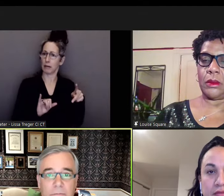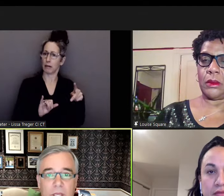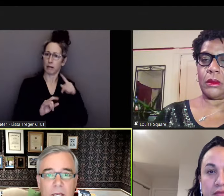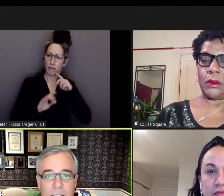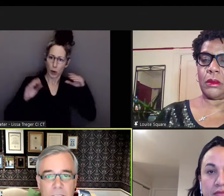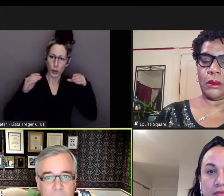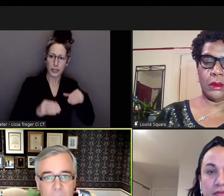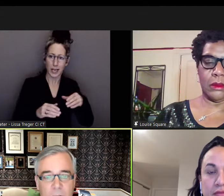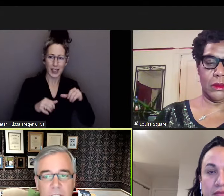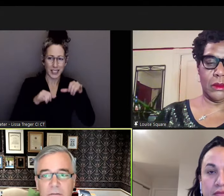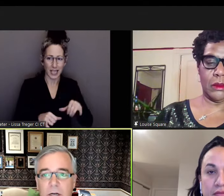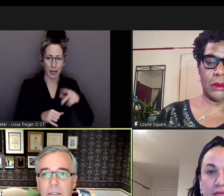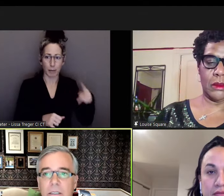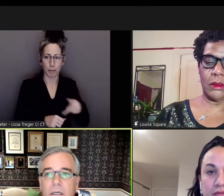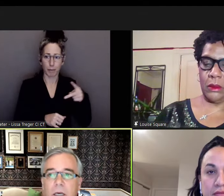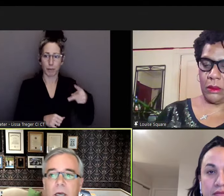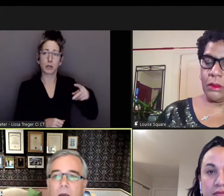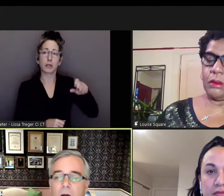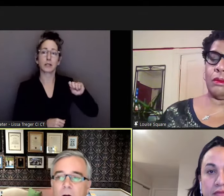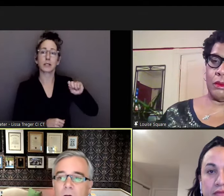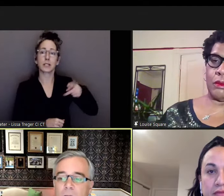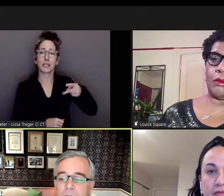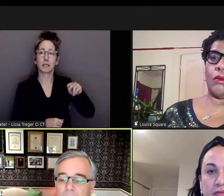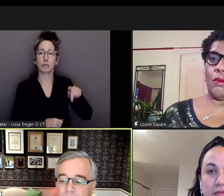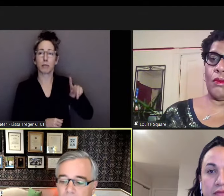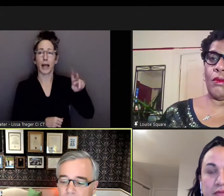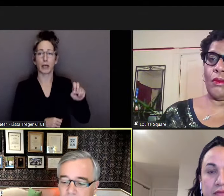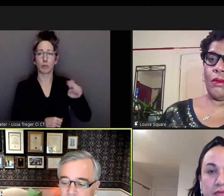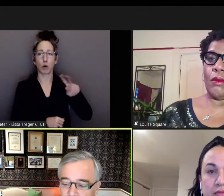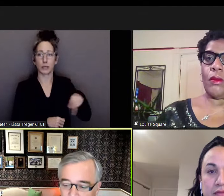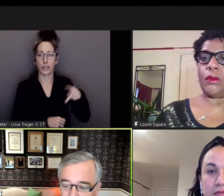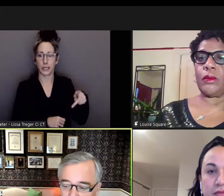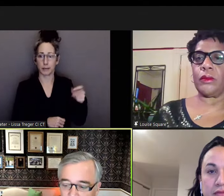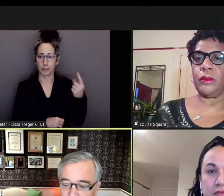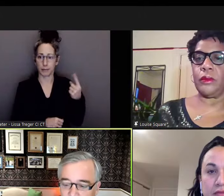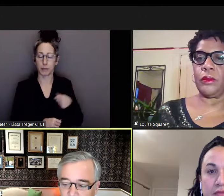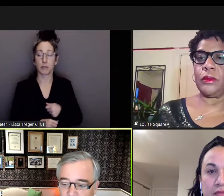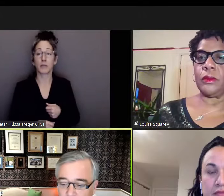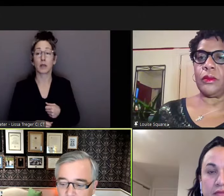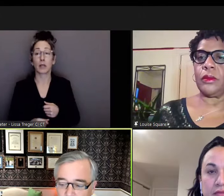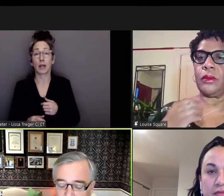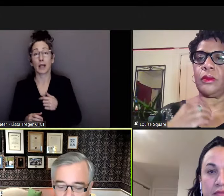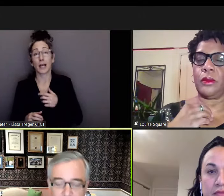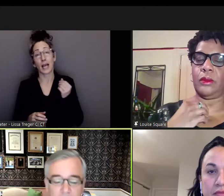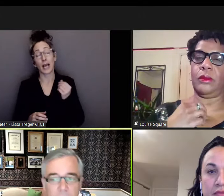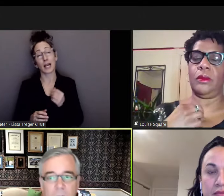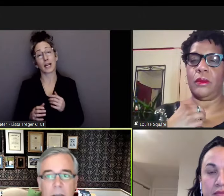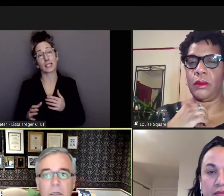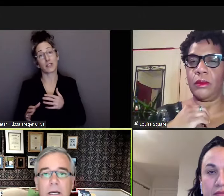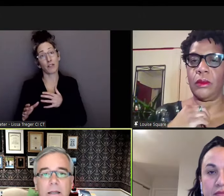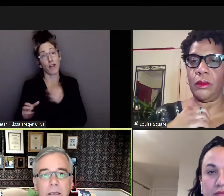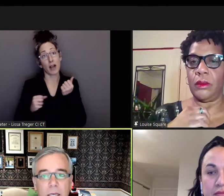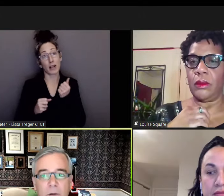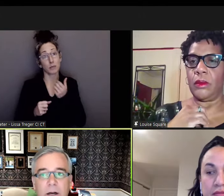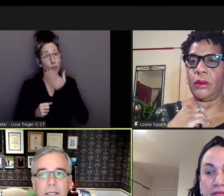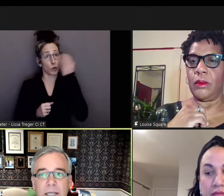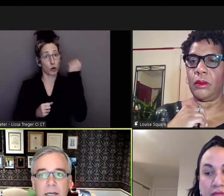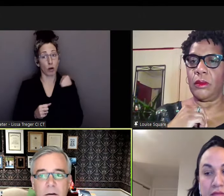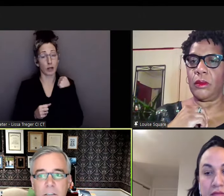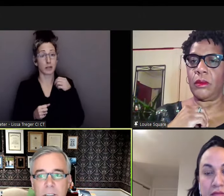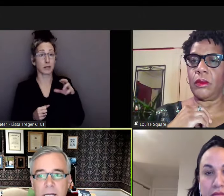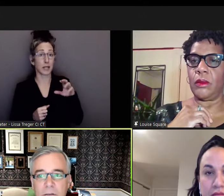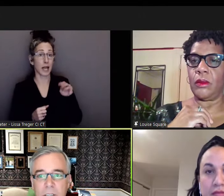protein. It's the spike protein, the virus. The second thing about the speed is that as I mentioned earlier, the